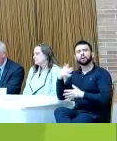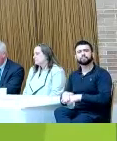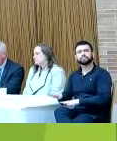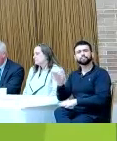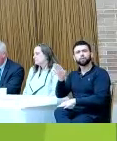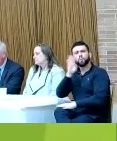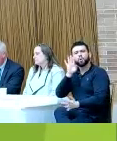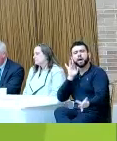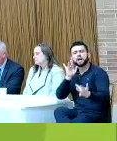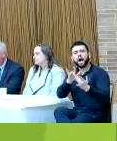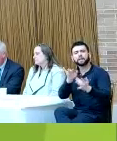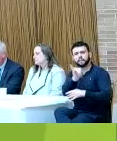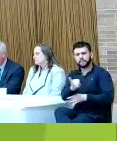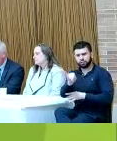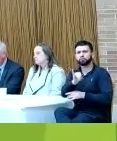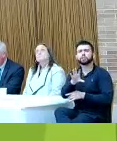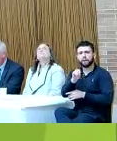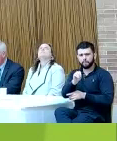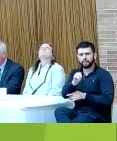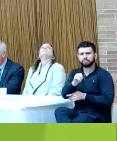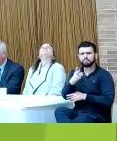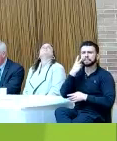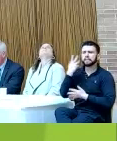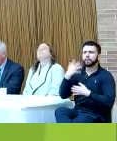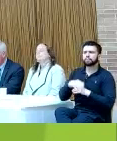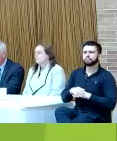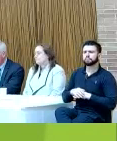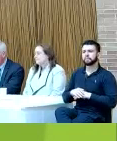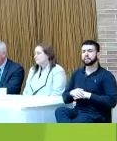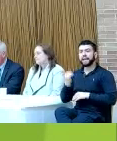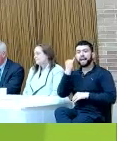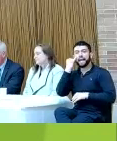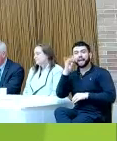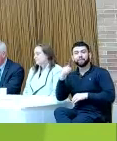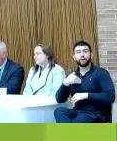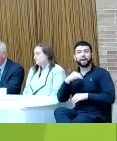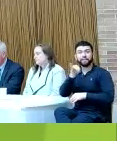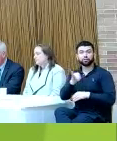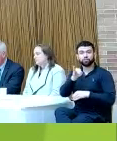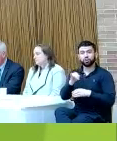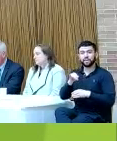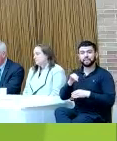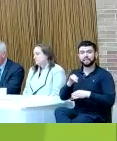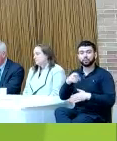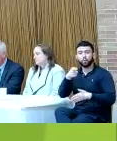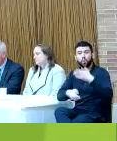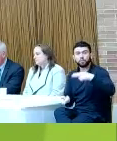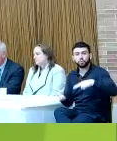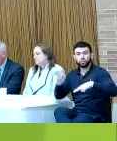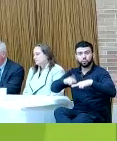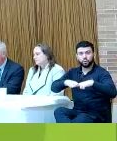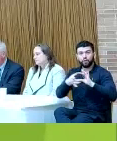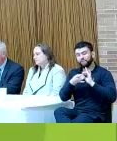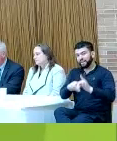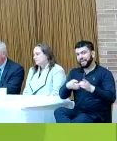insurance company to see if there would be any type of insurance premium increase related to the presence of a